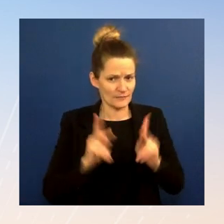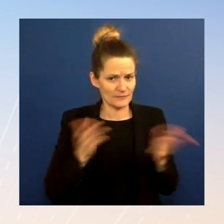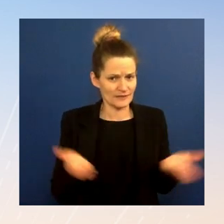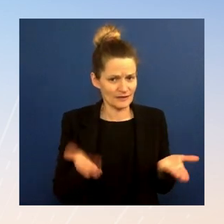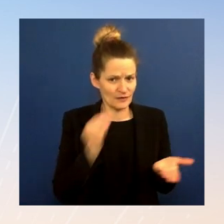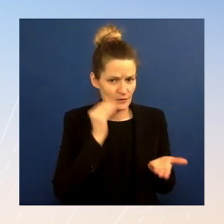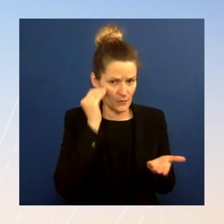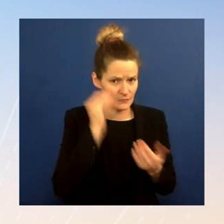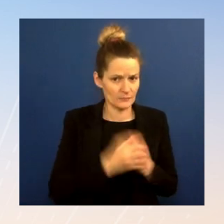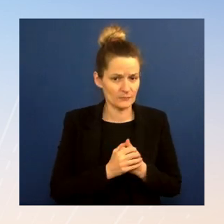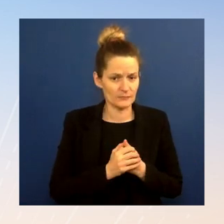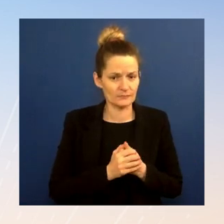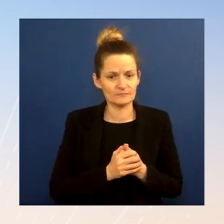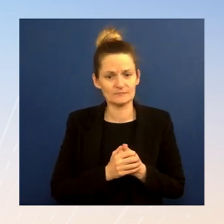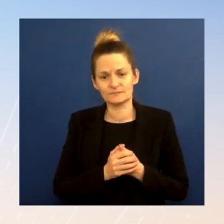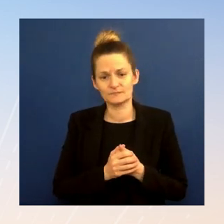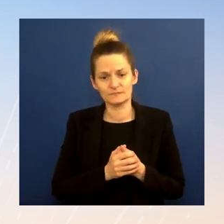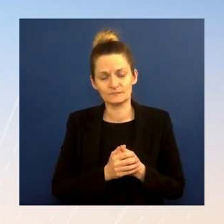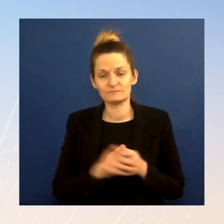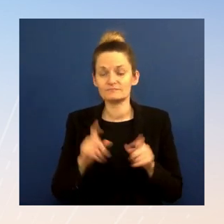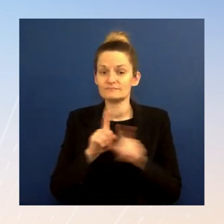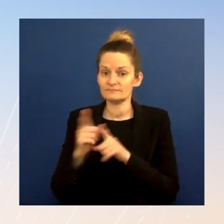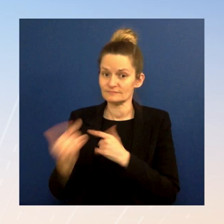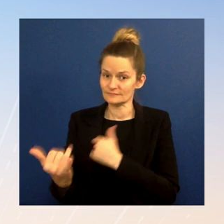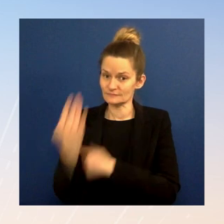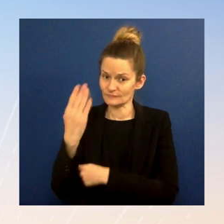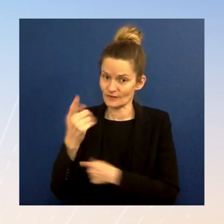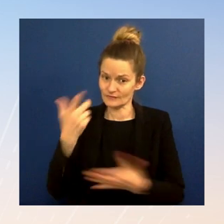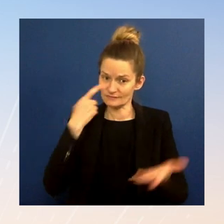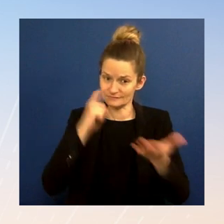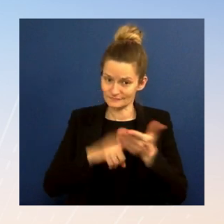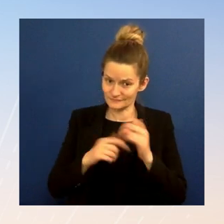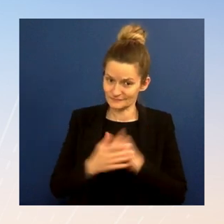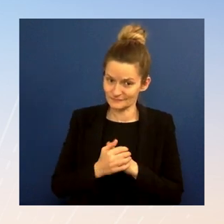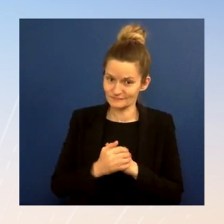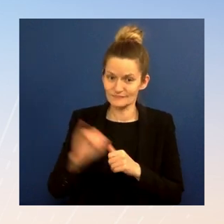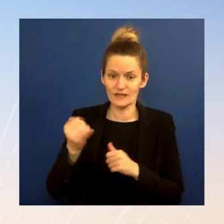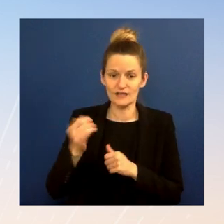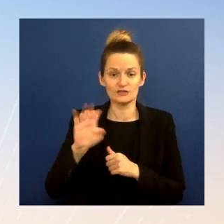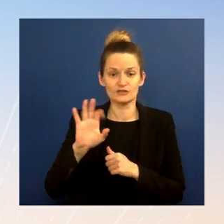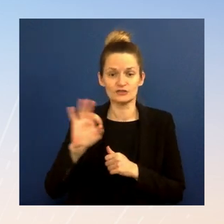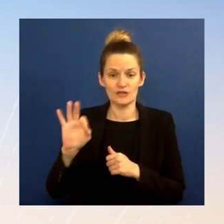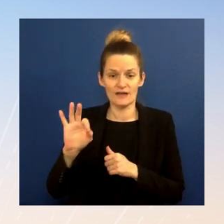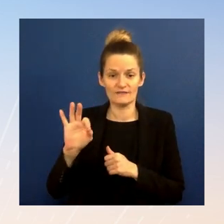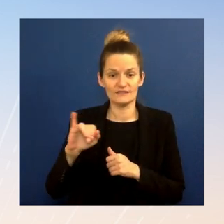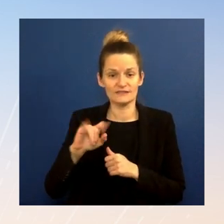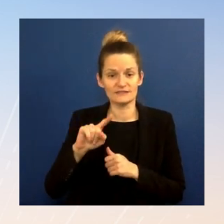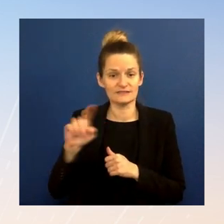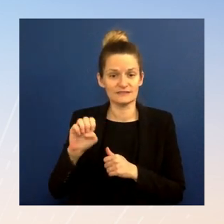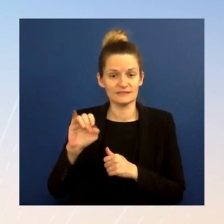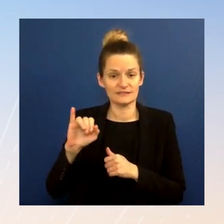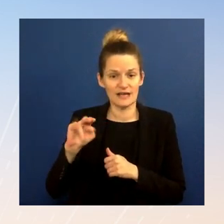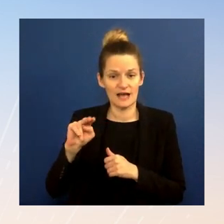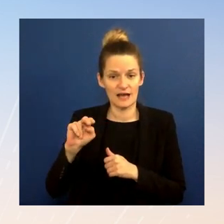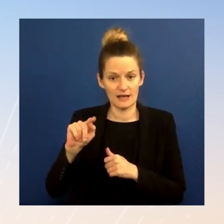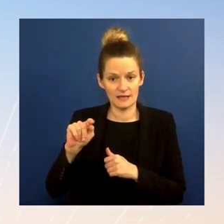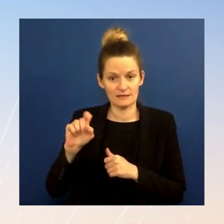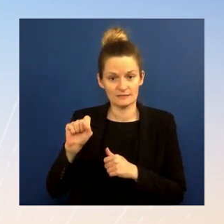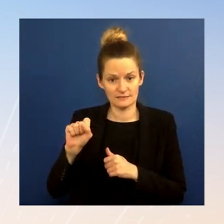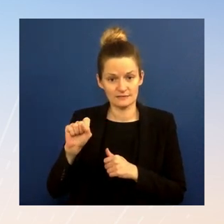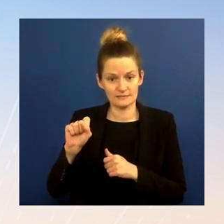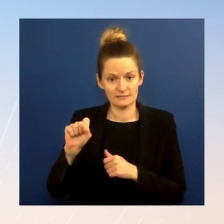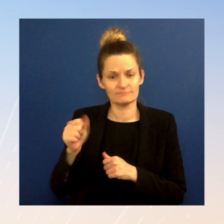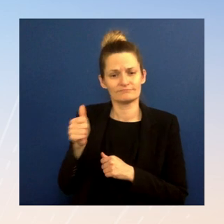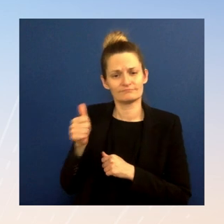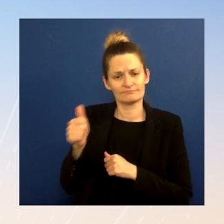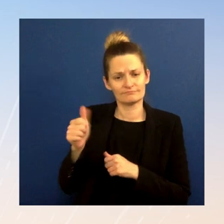reported, Jeff Zients, who has served as our COVID coordinator, will soon be leaving. So I just wanted to take a moment just